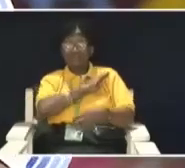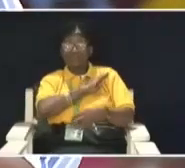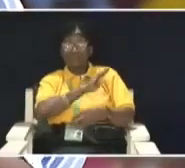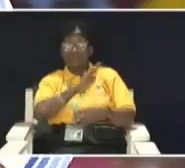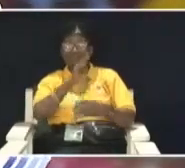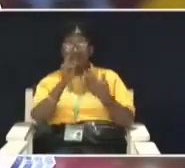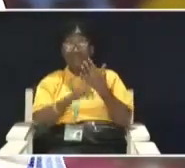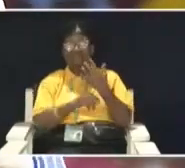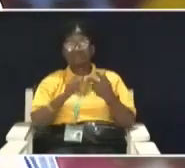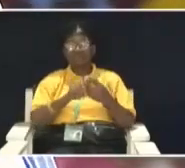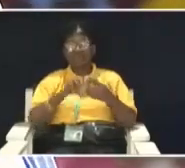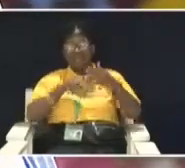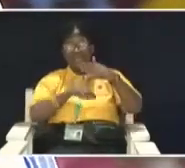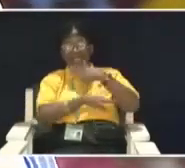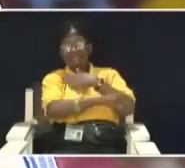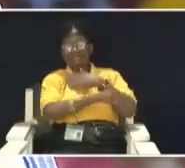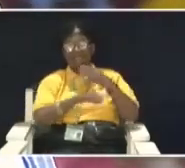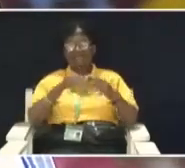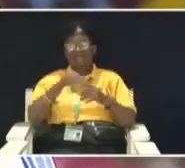enter into the holiest.